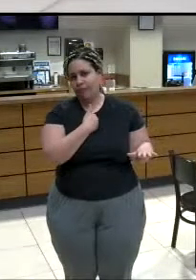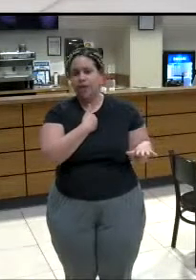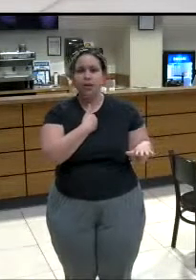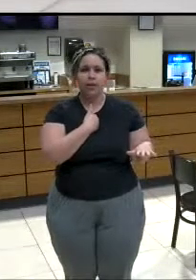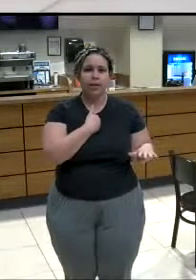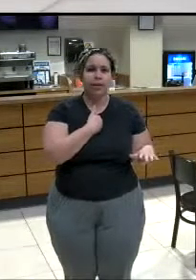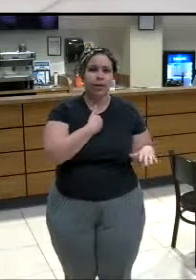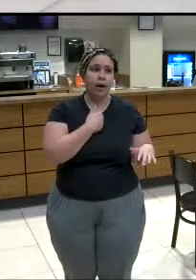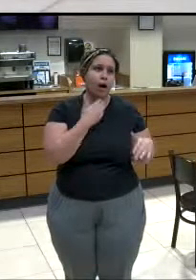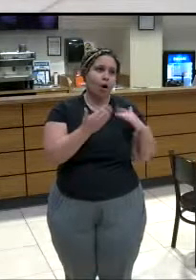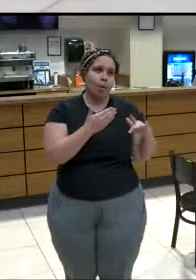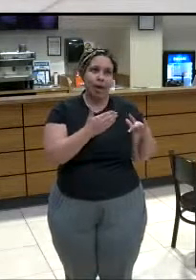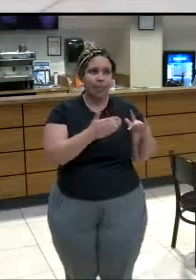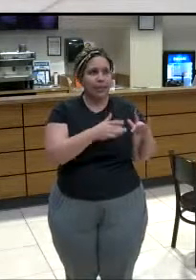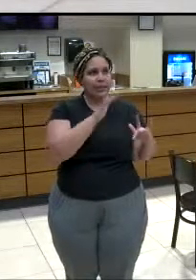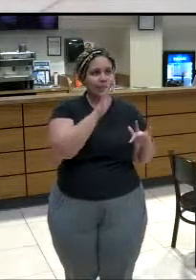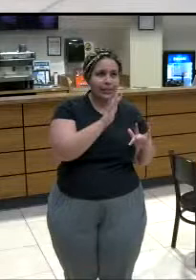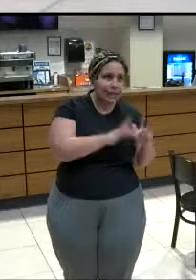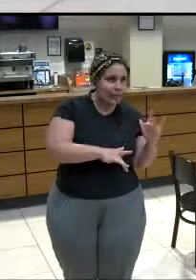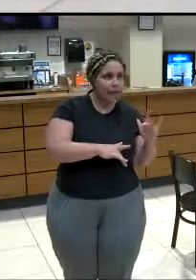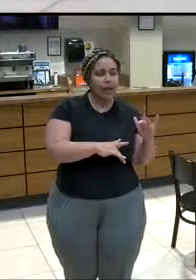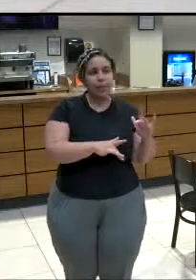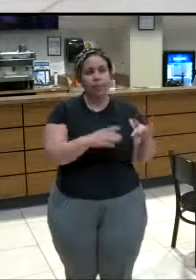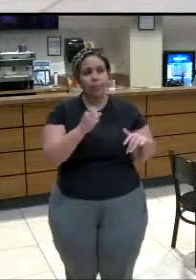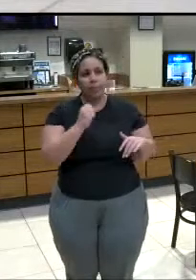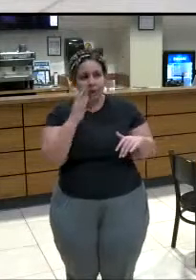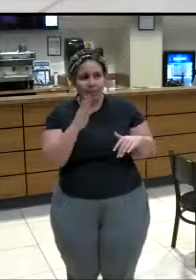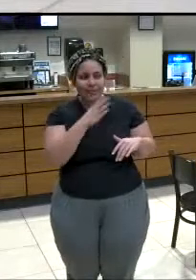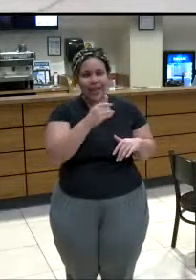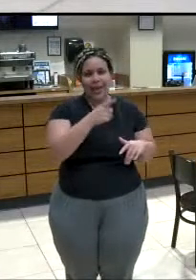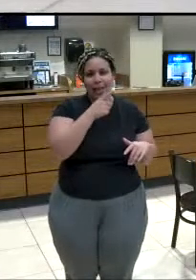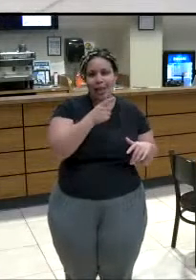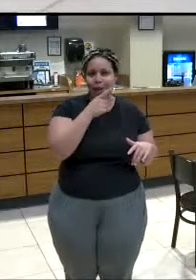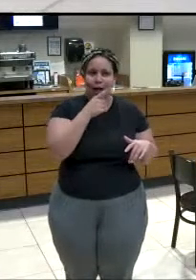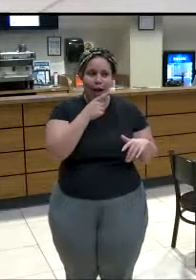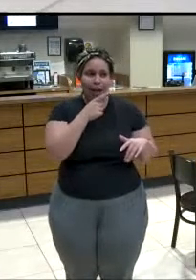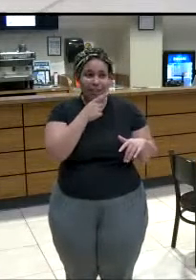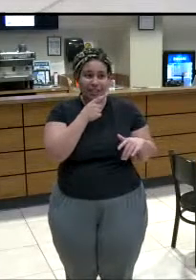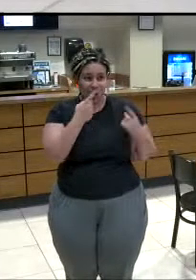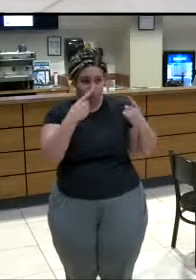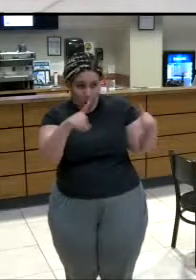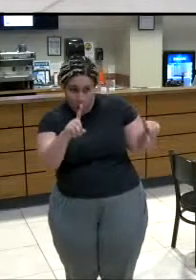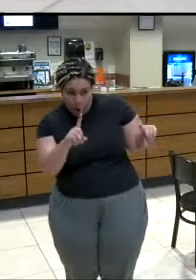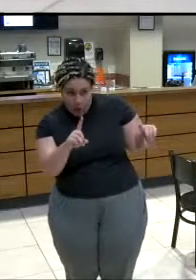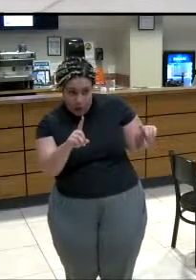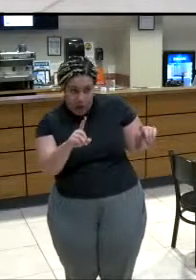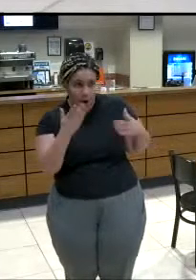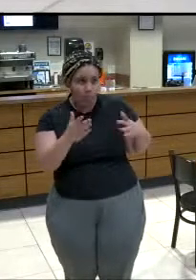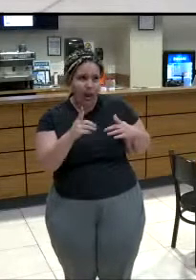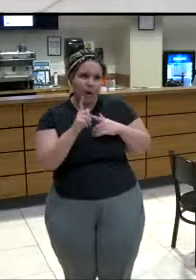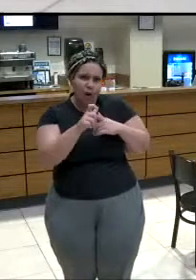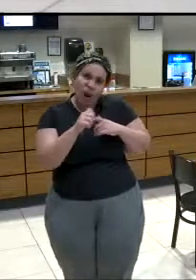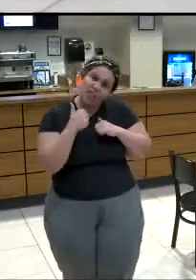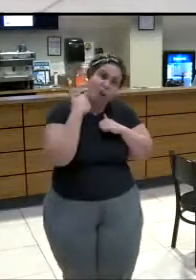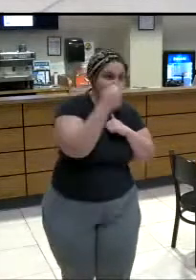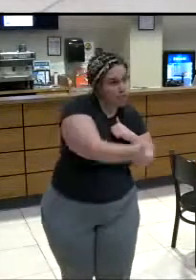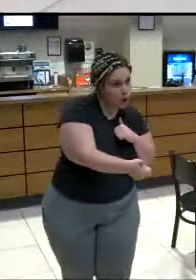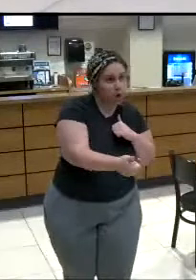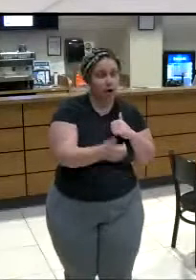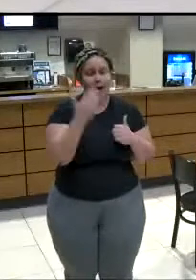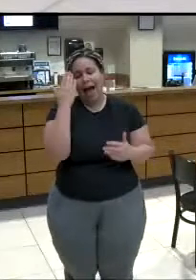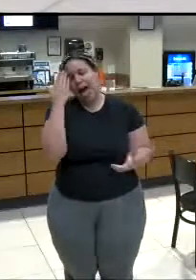and lunch. Did it work? Maybe I need to run farther. I don't know, right? Maybe I should have eaten breakfast.